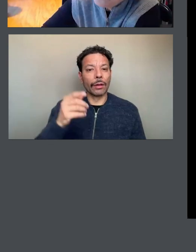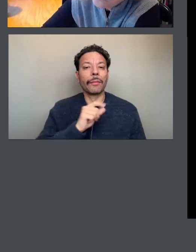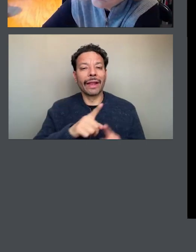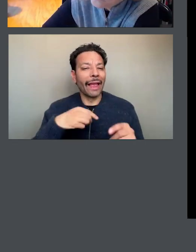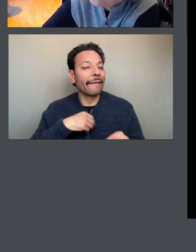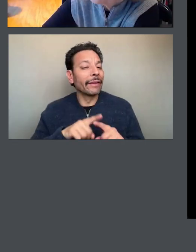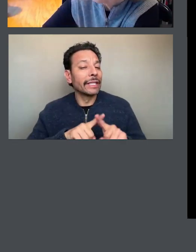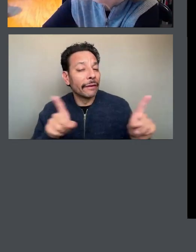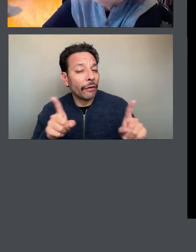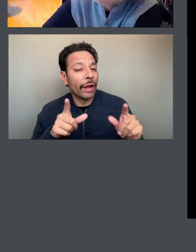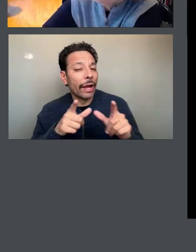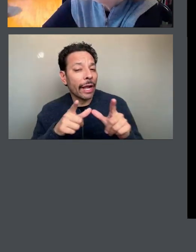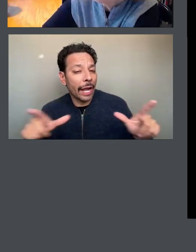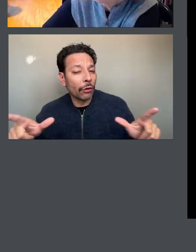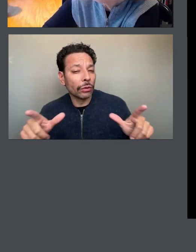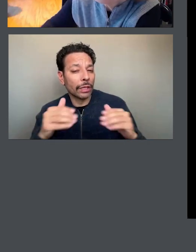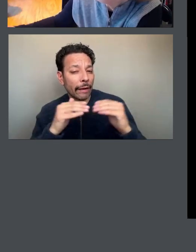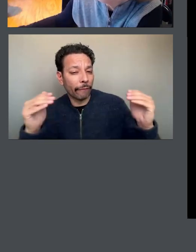levels.